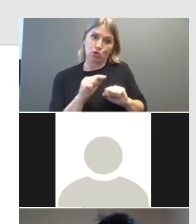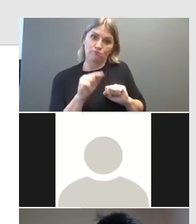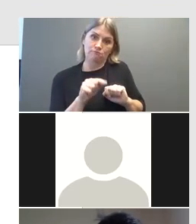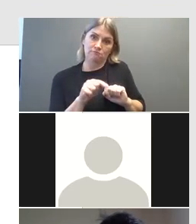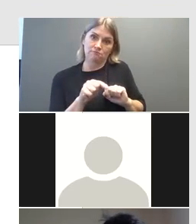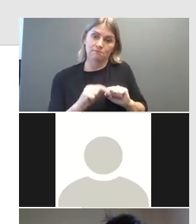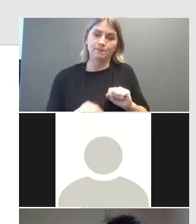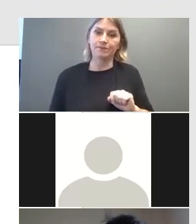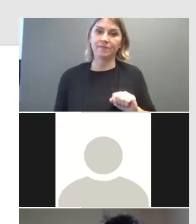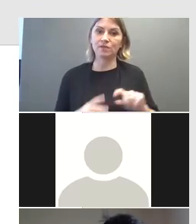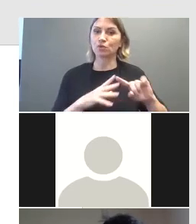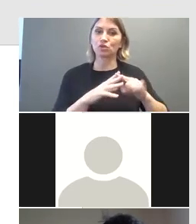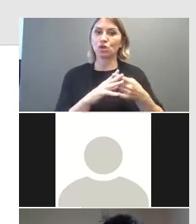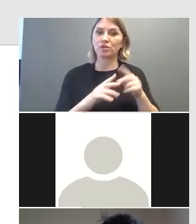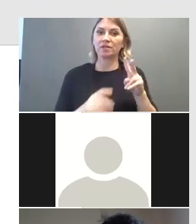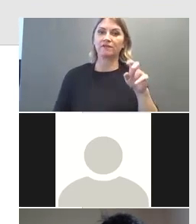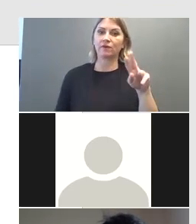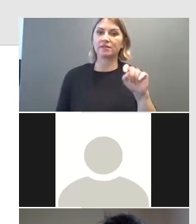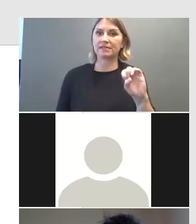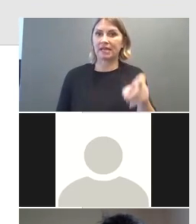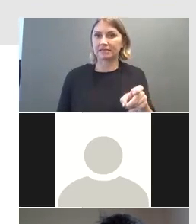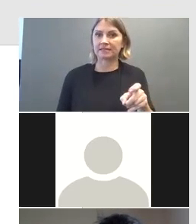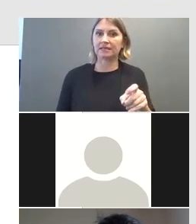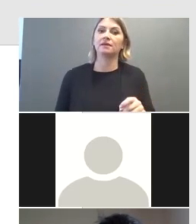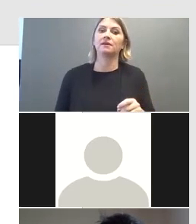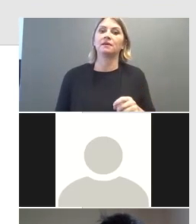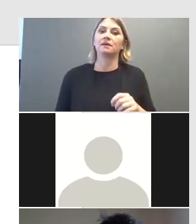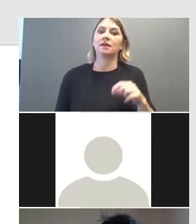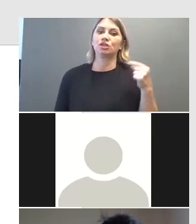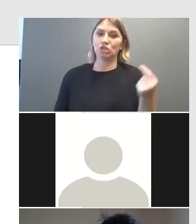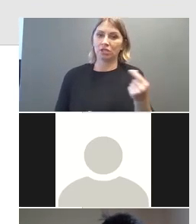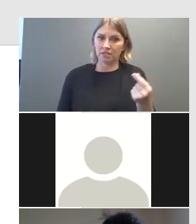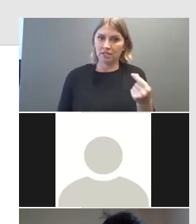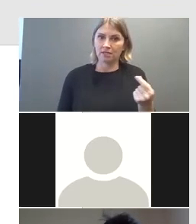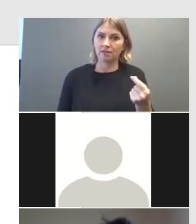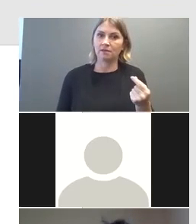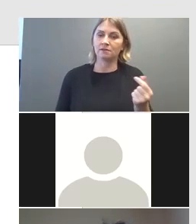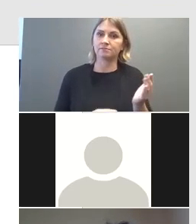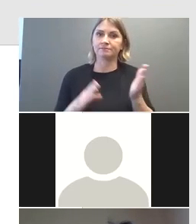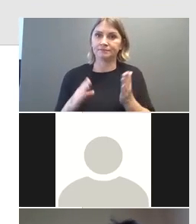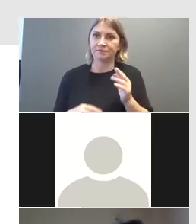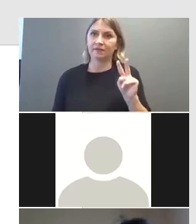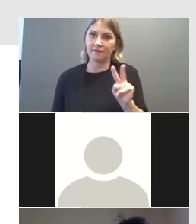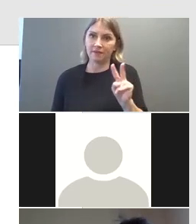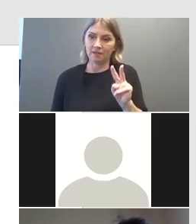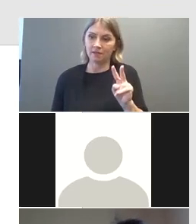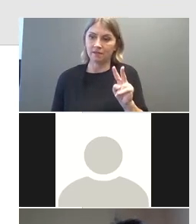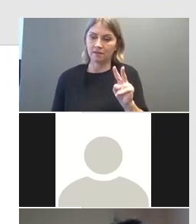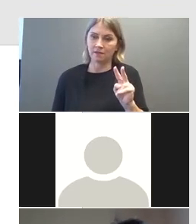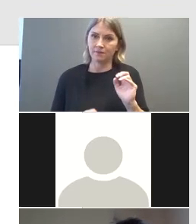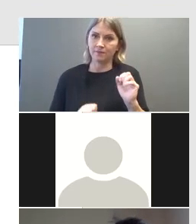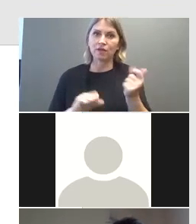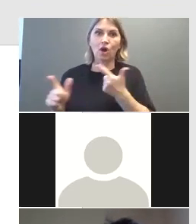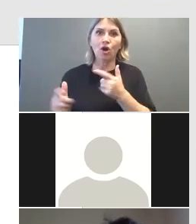that takes in a starting vertex and takes in a G or your graph and basically figures out all the components